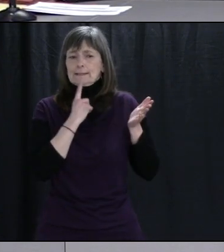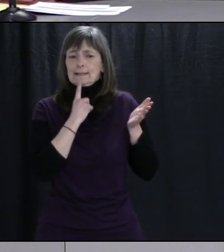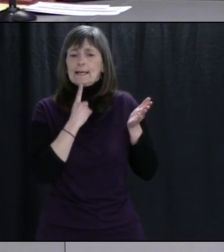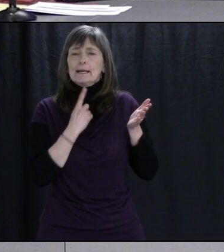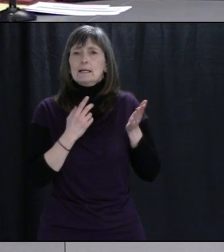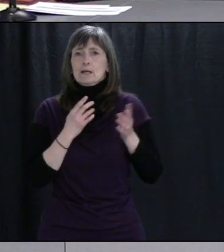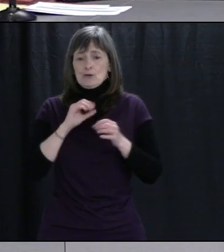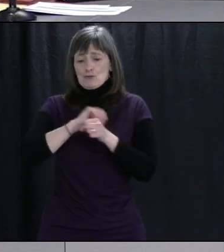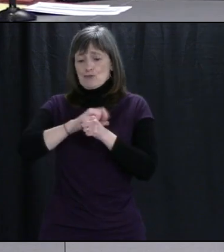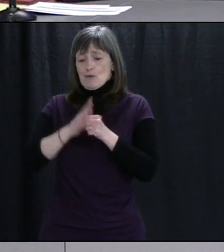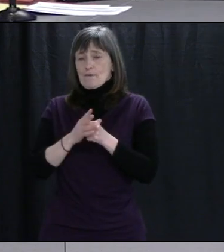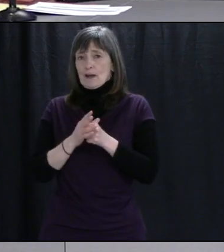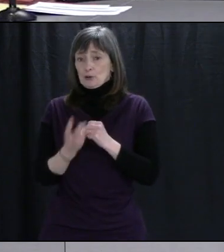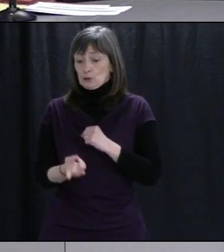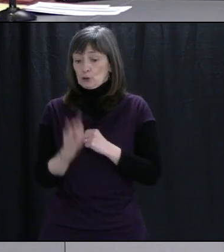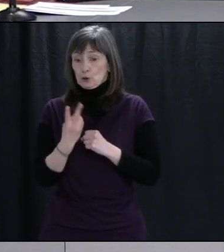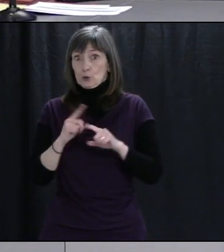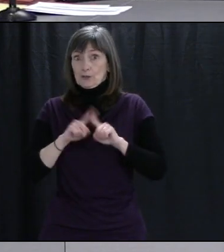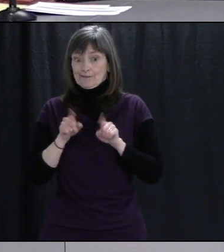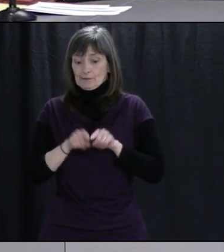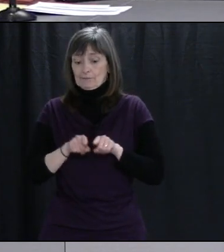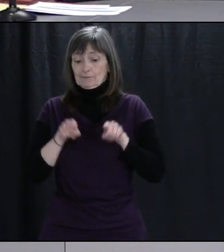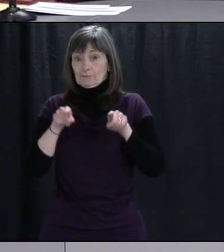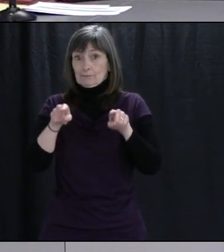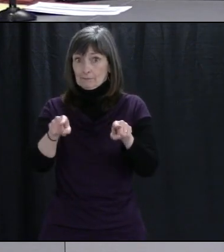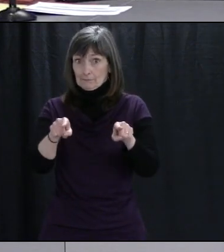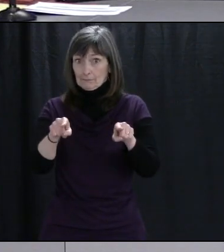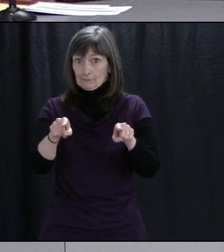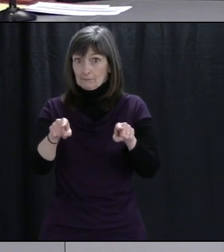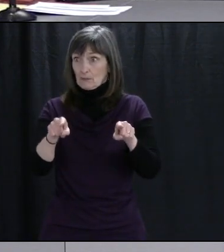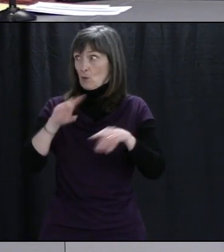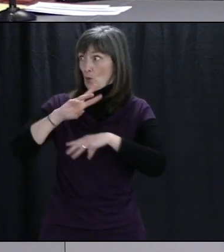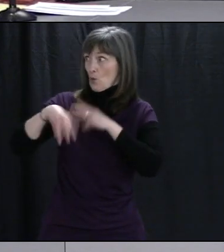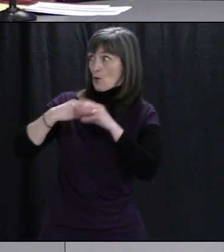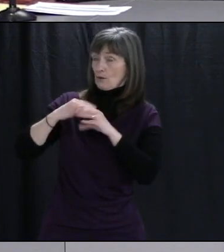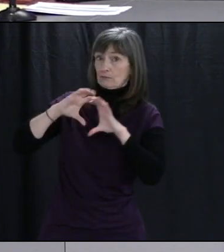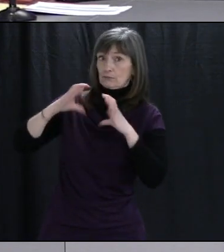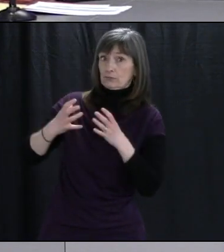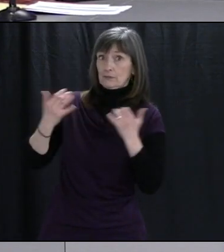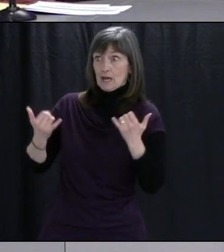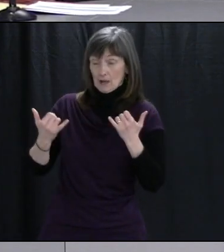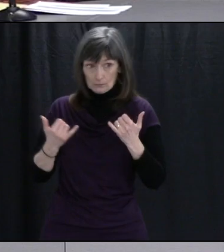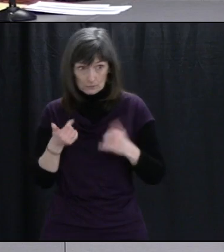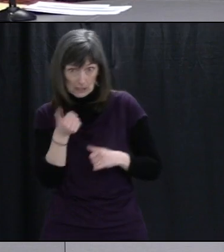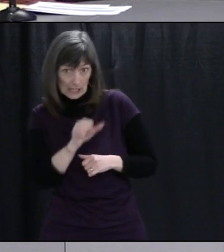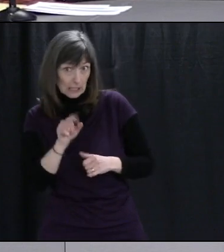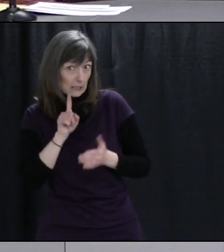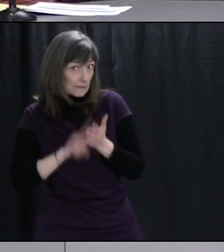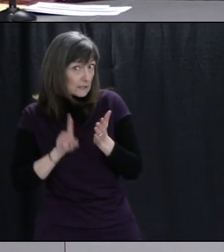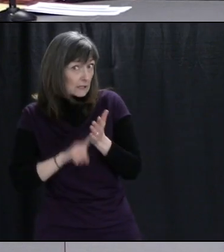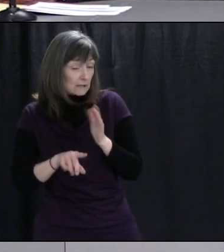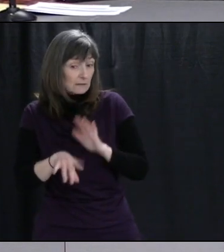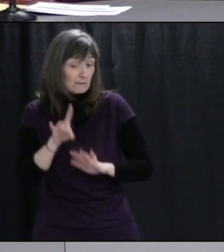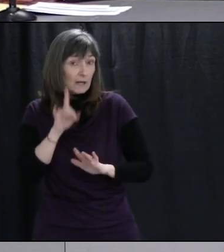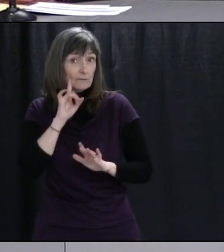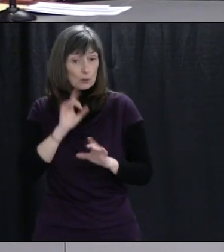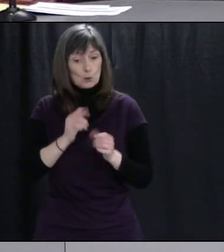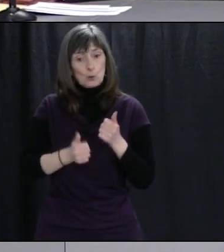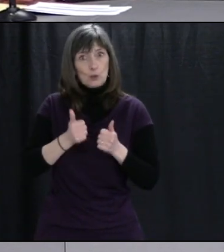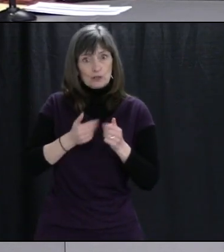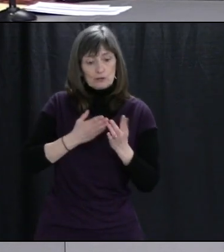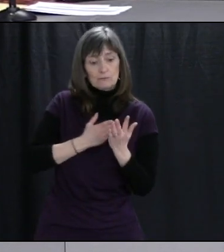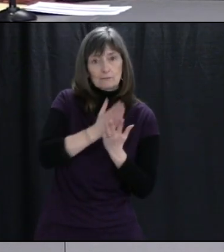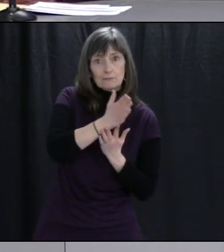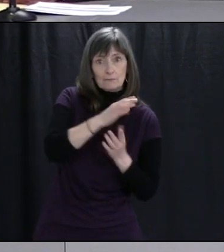circulating around the world, and I'm wondering if the testing being done by the health department is specific to which